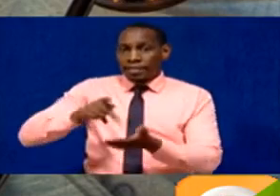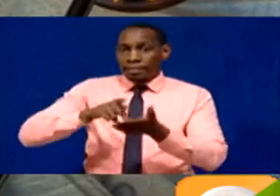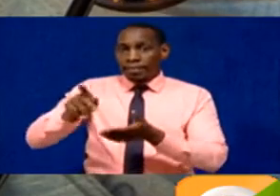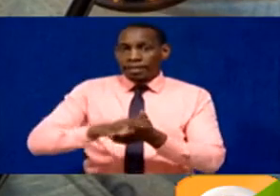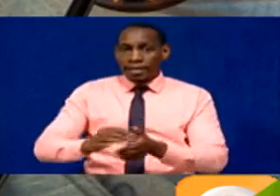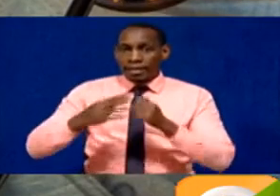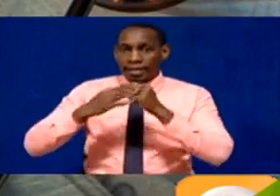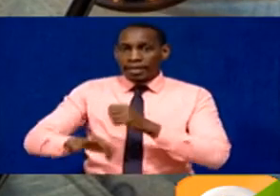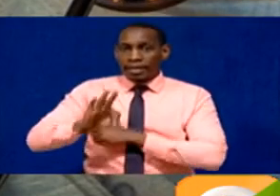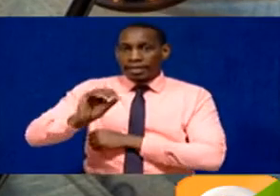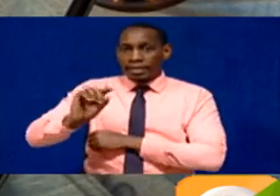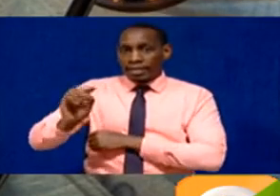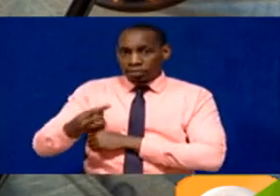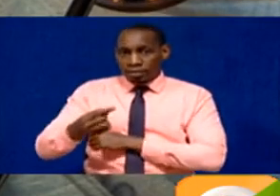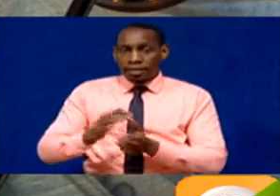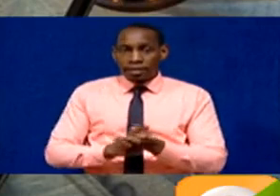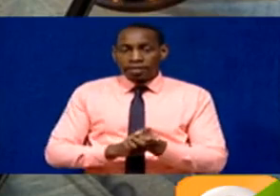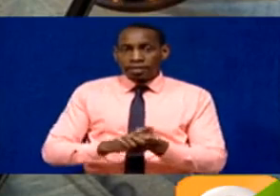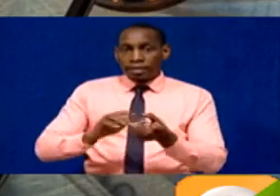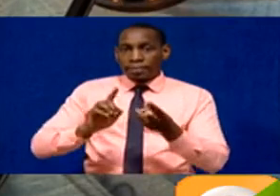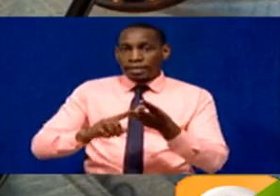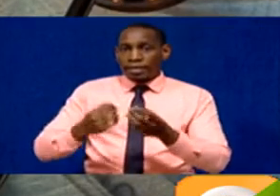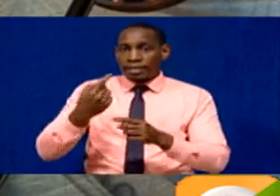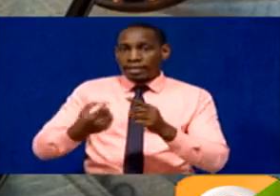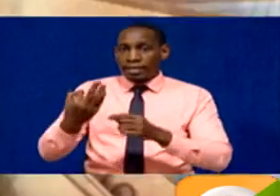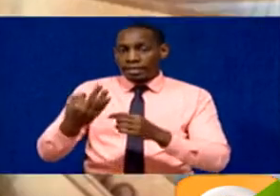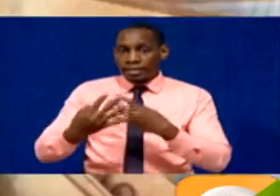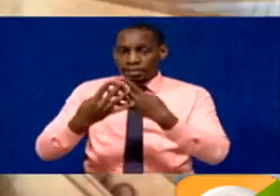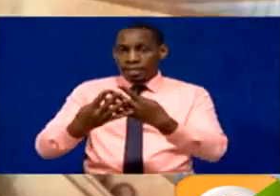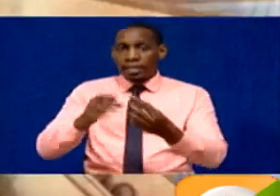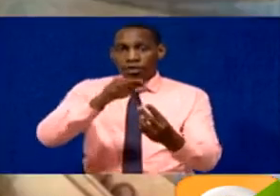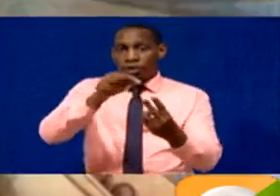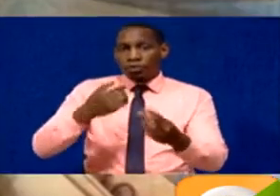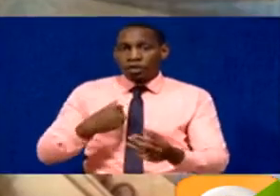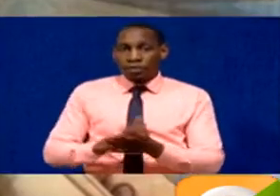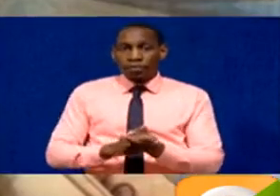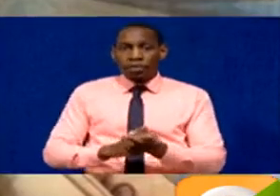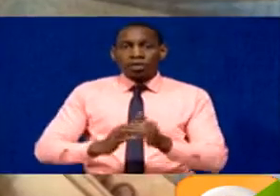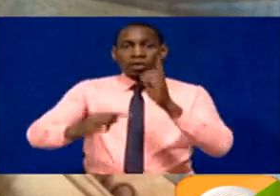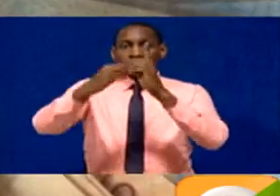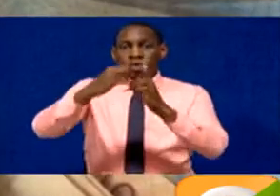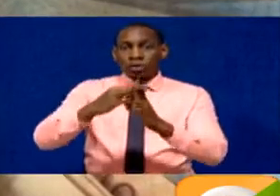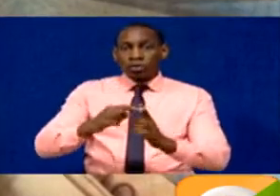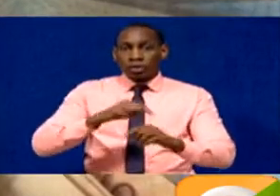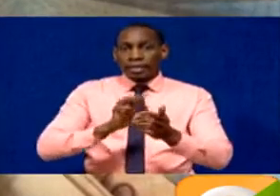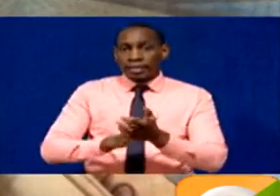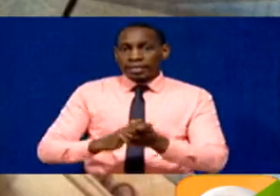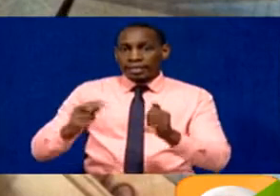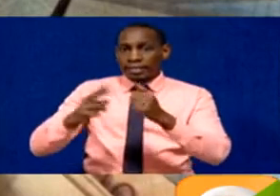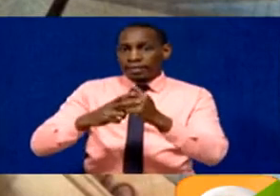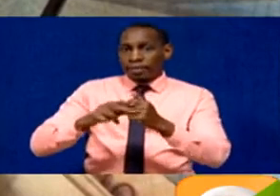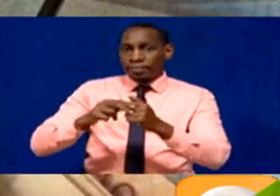fine of 930,000 shillings or a 3-year jail term alternative. The overall fine totaling to a whopping